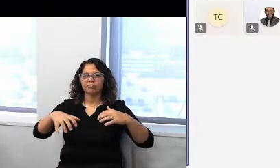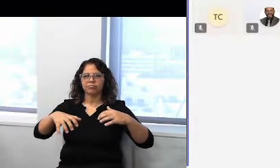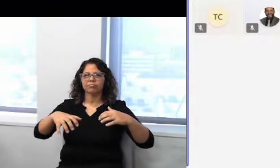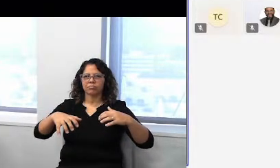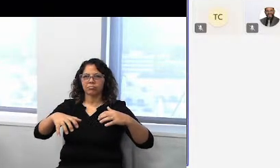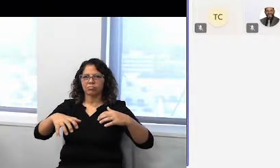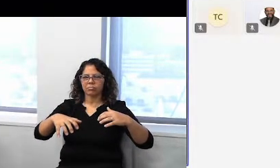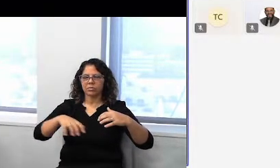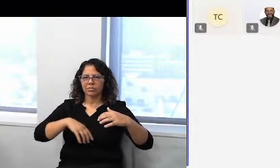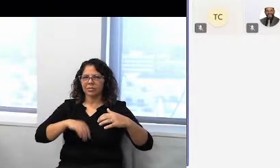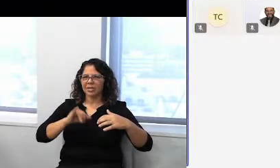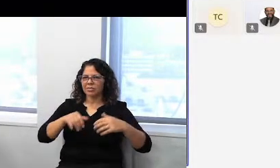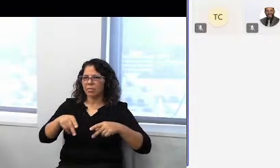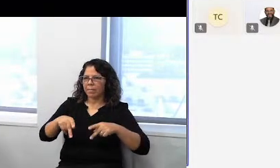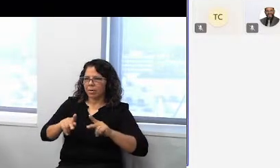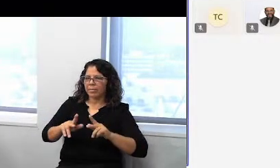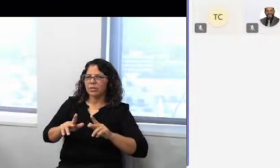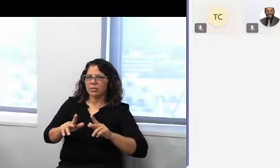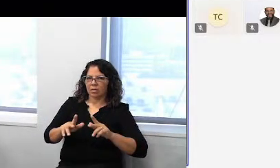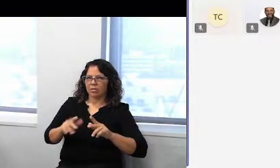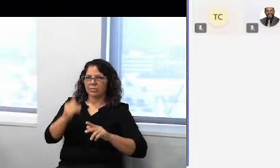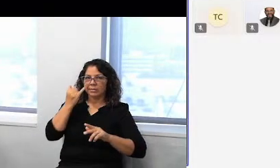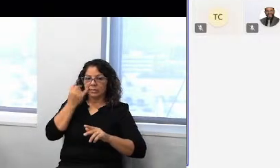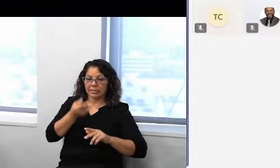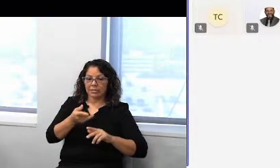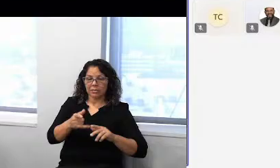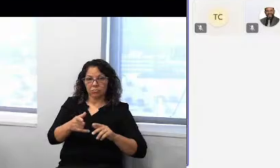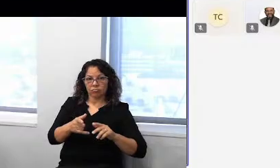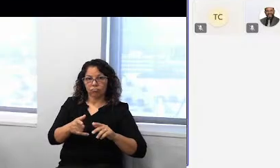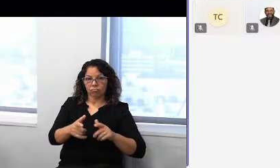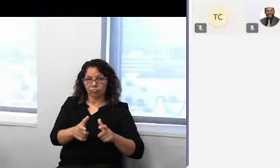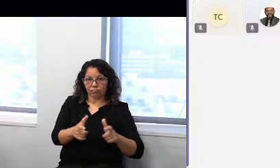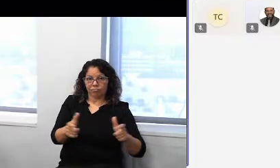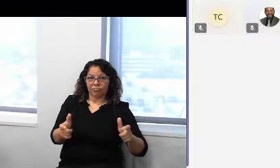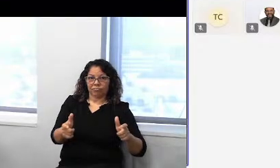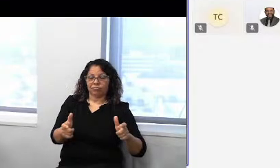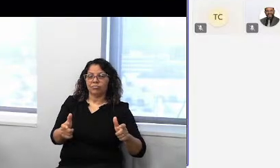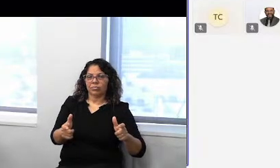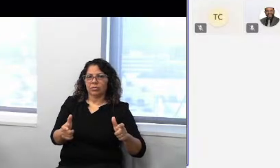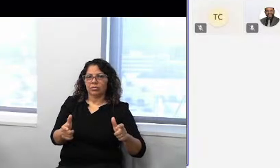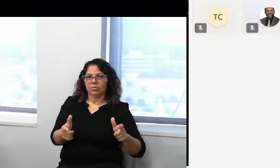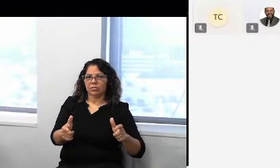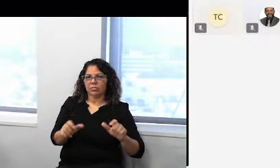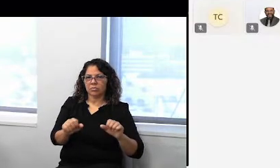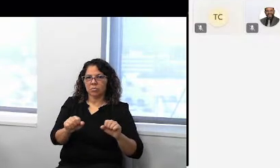Yes. And the same for reactive power capability? Yes.